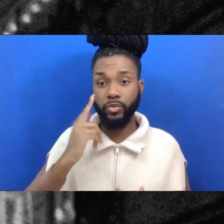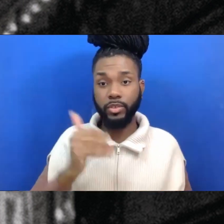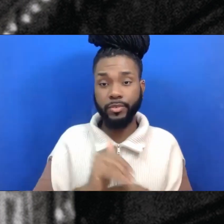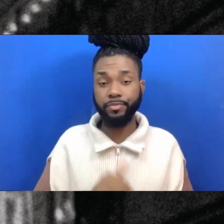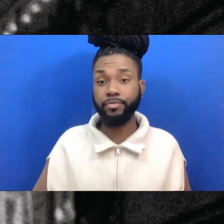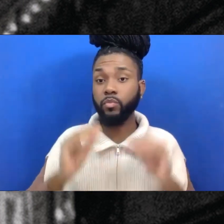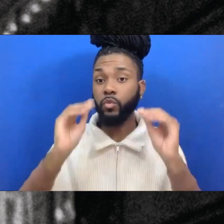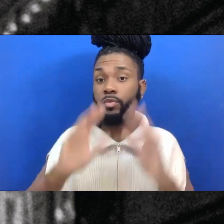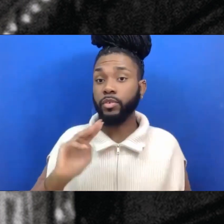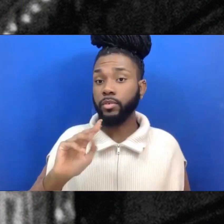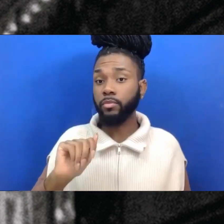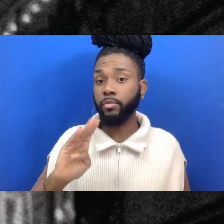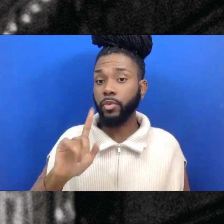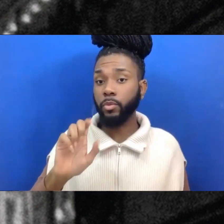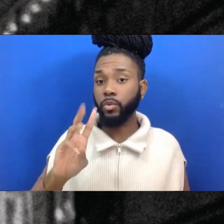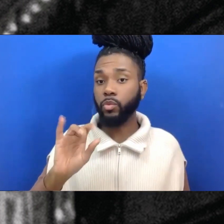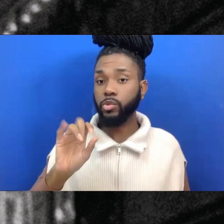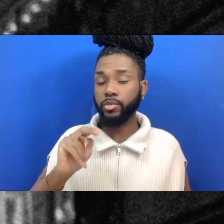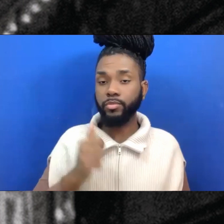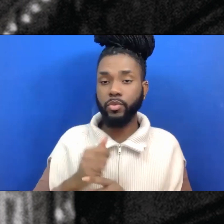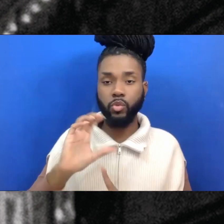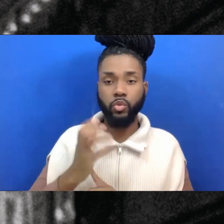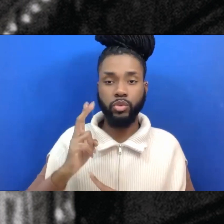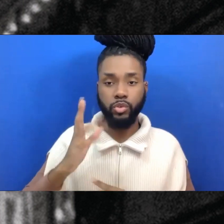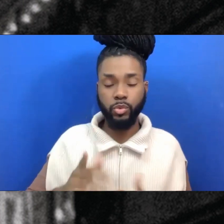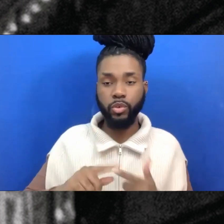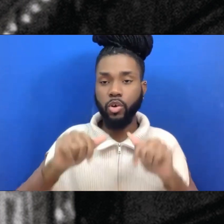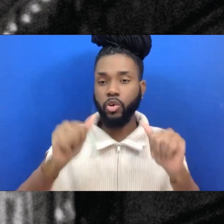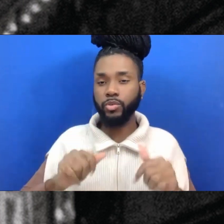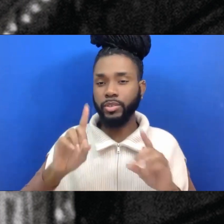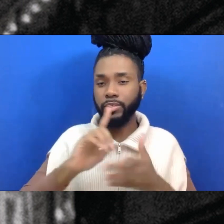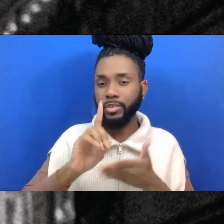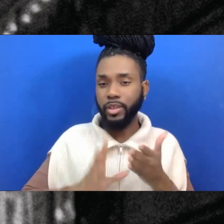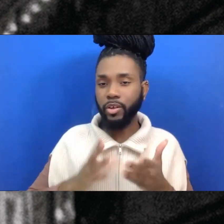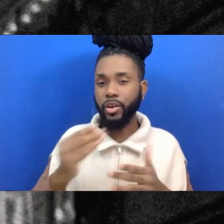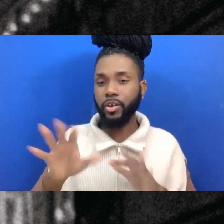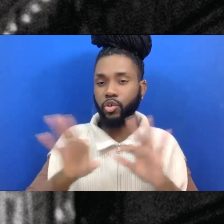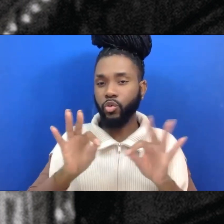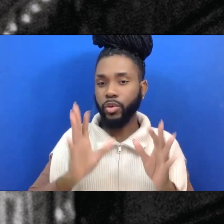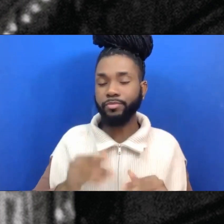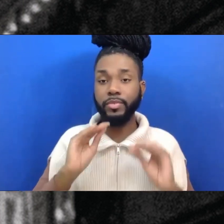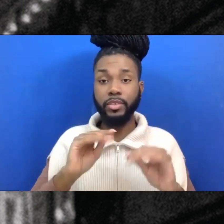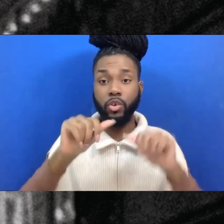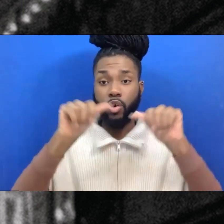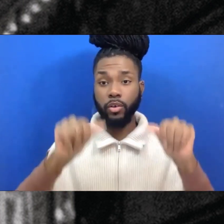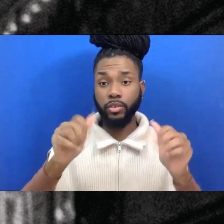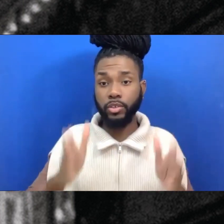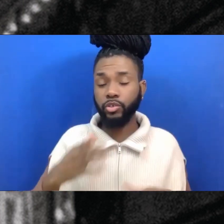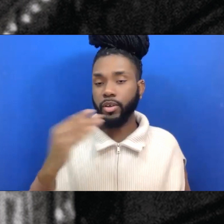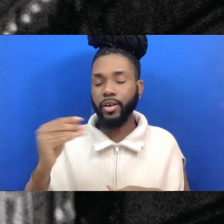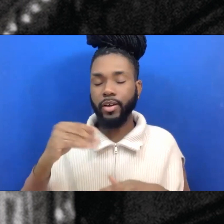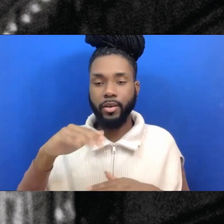Professor Mabel Wilson is a cultural historian, architectural designer, and curator. She teaches architecture and Black studies at